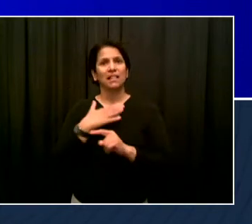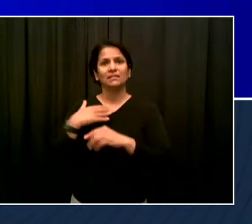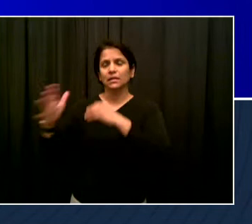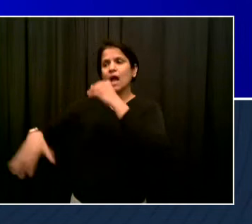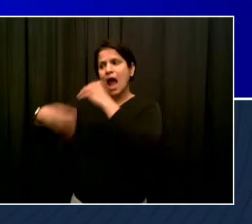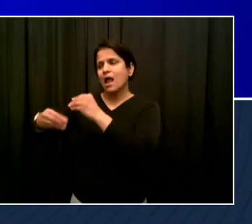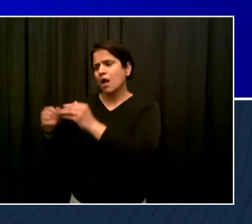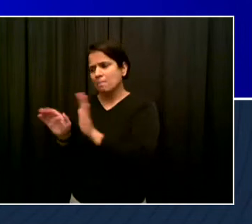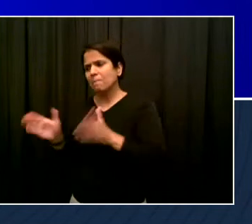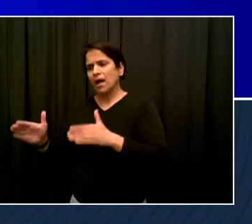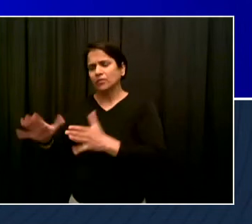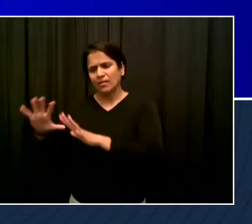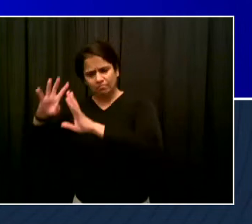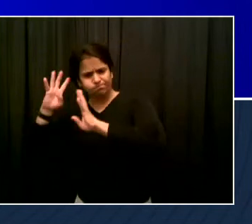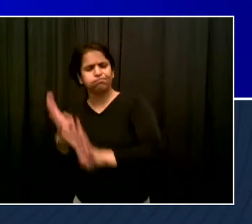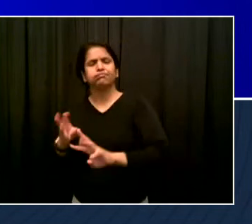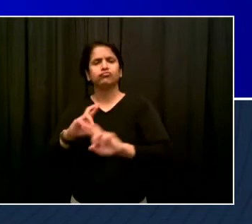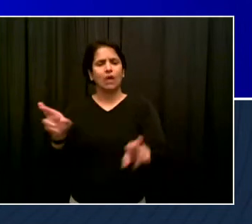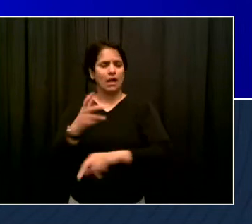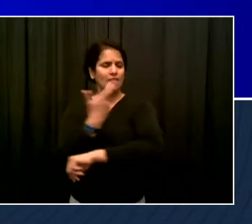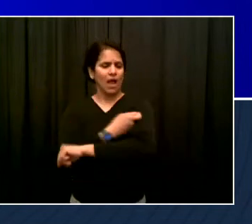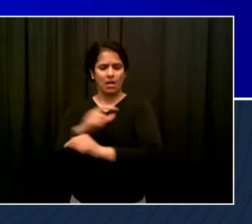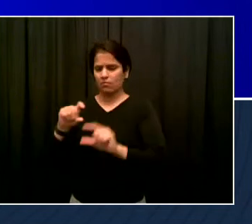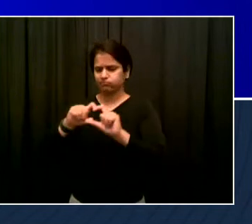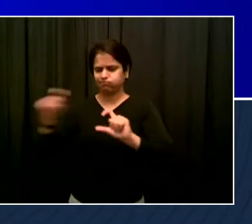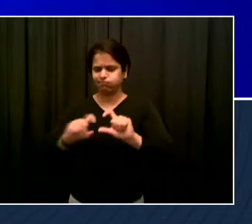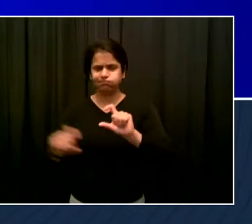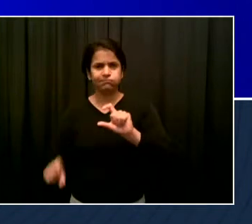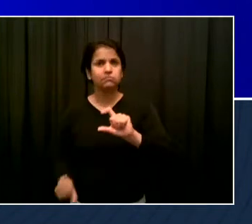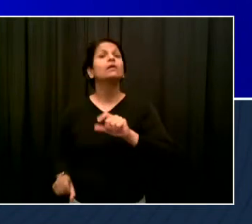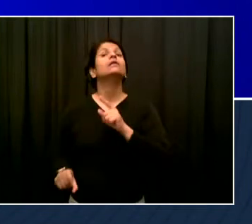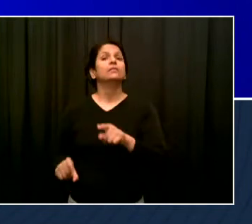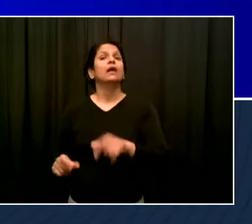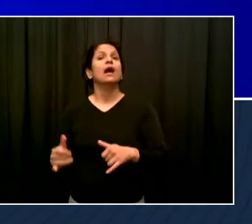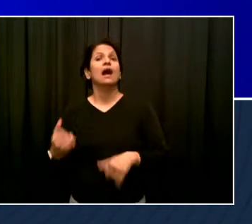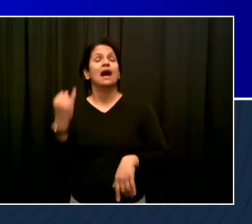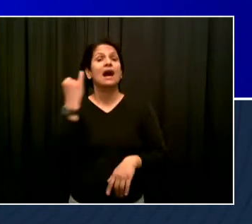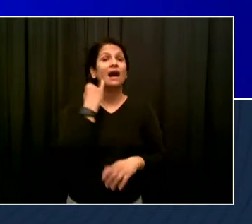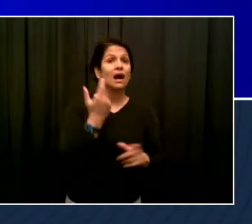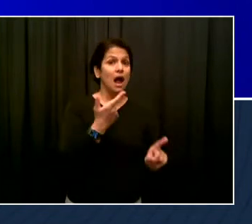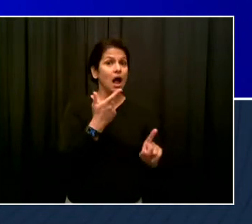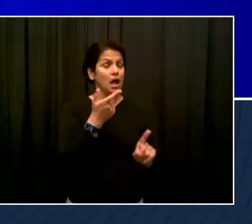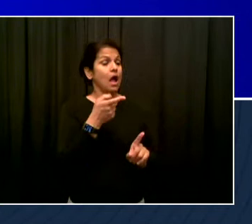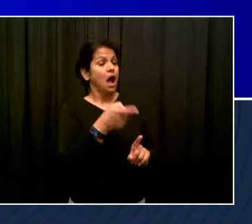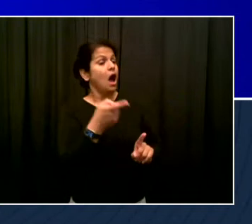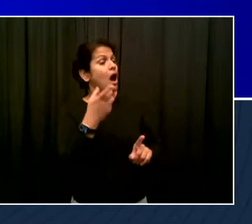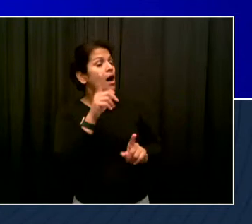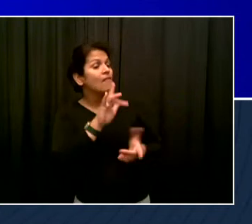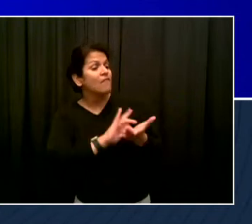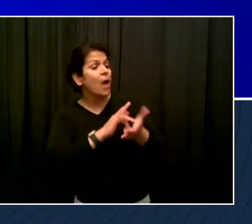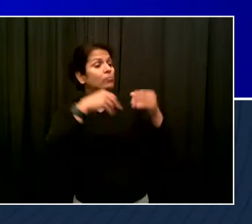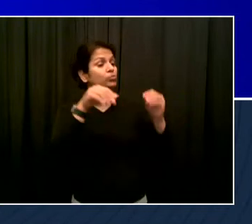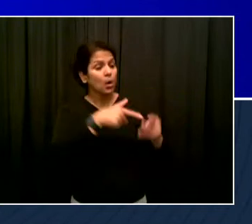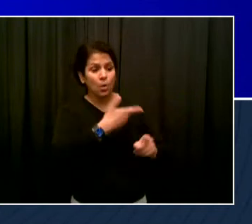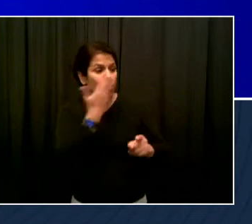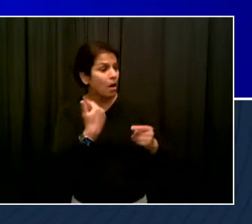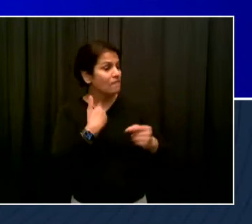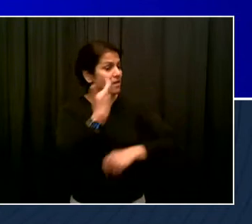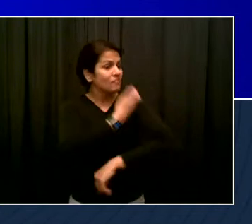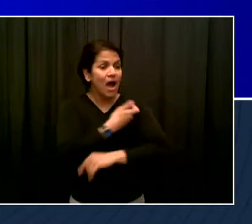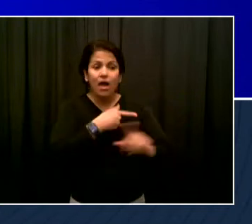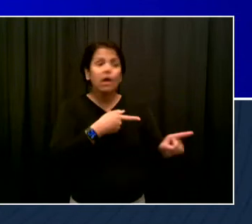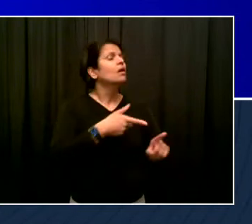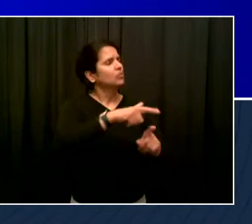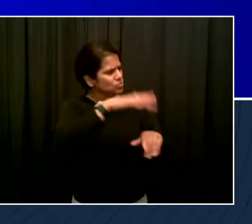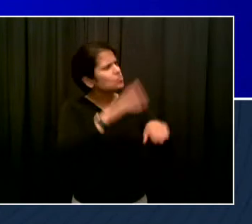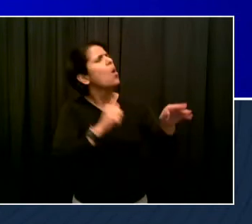know a lot of this is about convenience. The simpler it becomes, the more New Yorkers will get vaccinated. So let's do that right